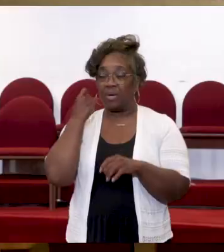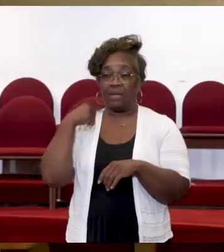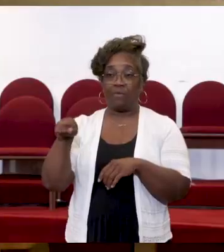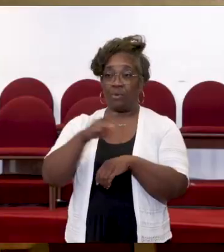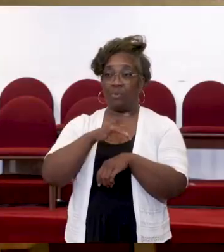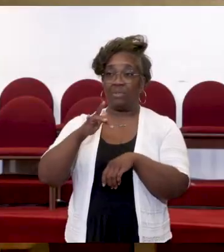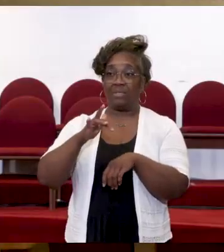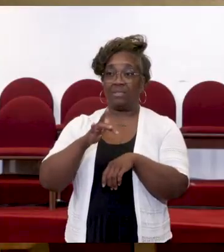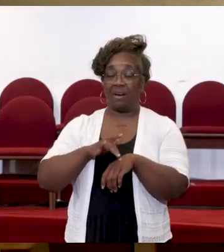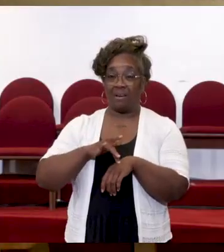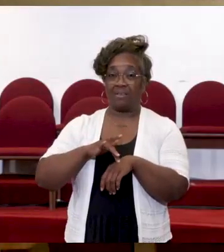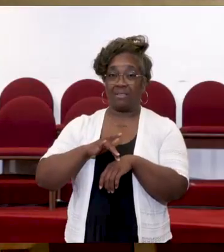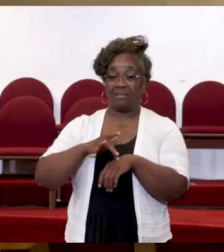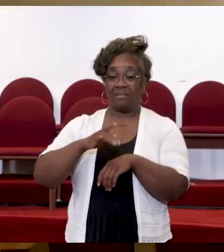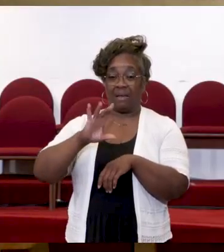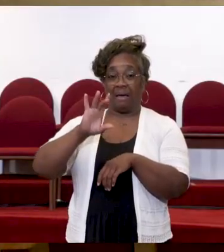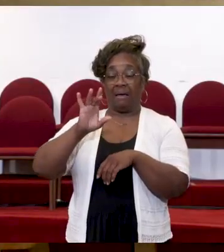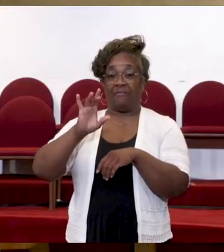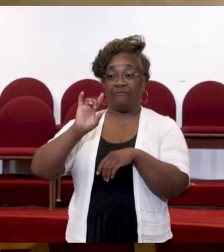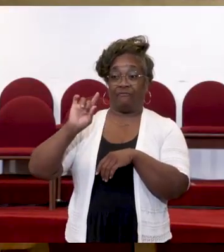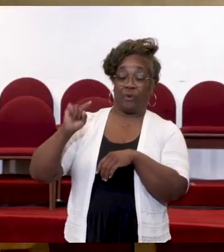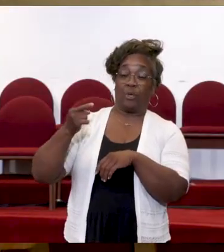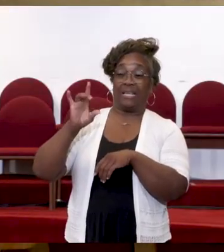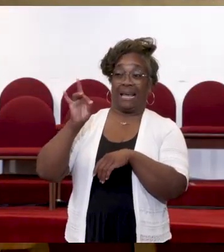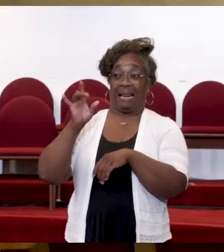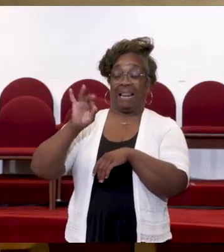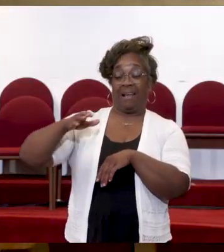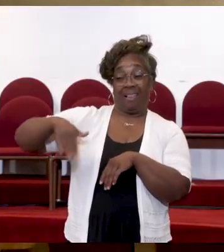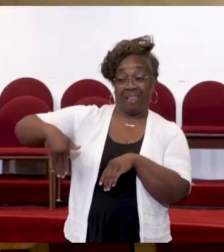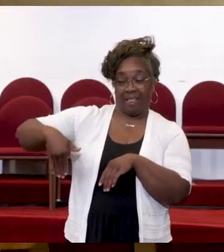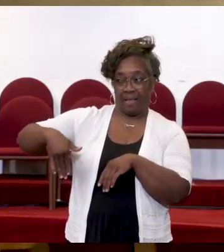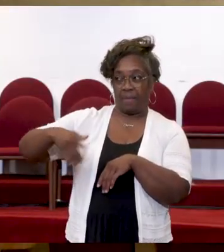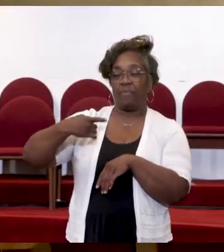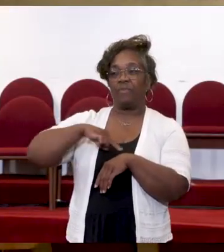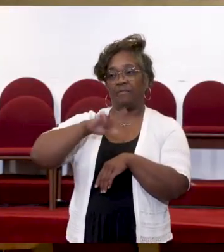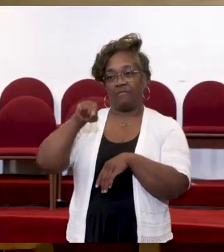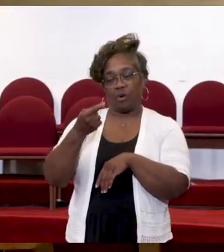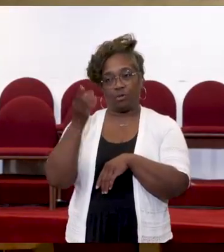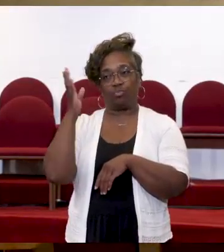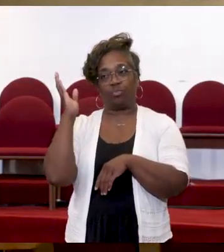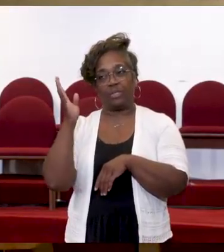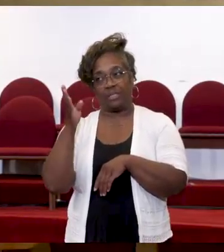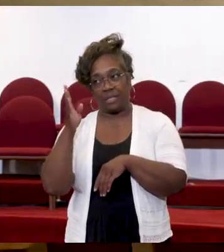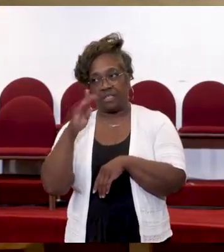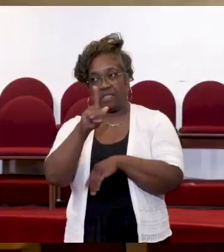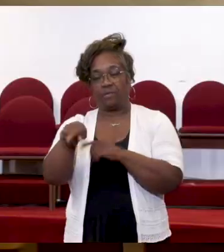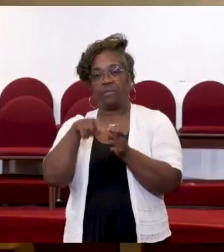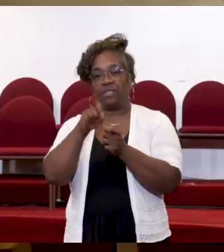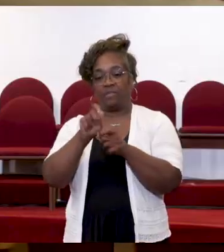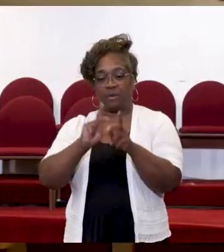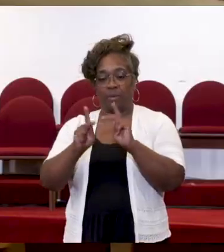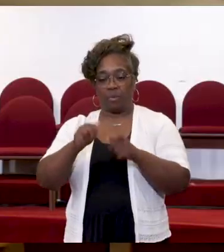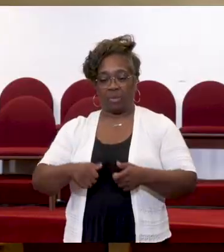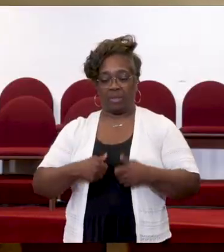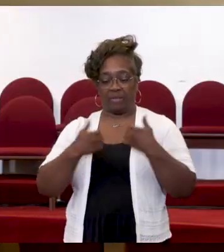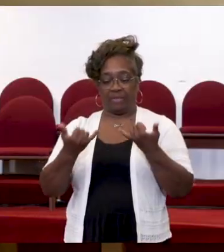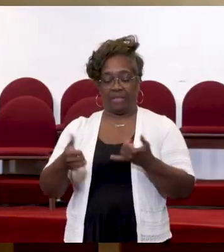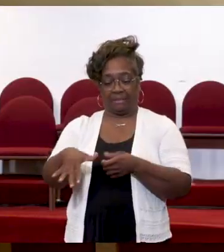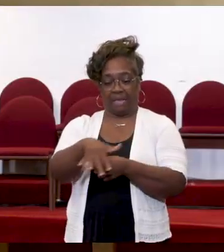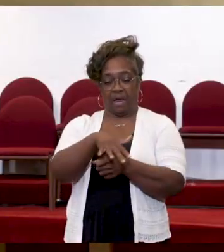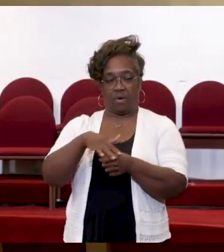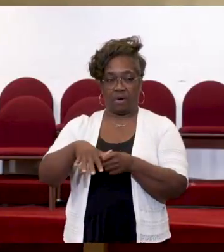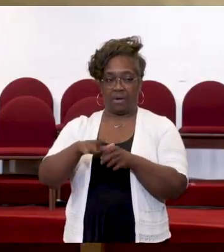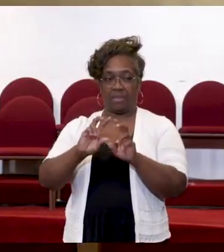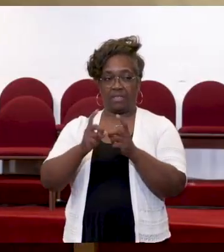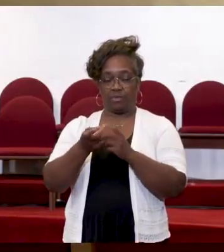first 89, what we'll do first is a presentation that's specific to the residents of District 3. Couple things